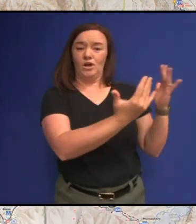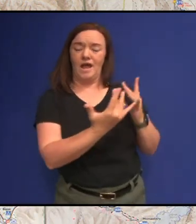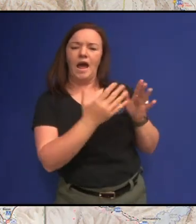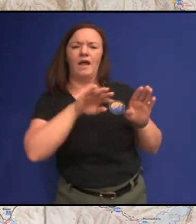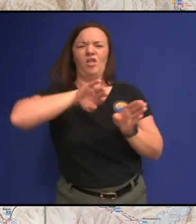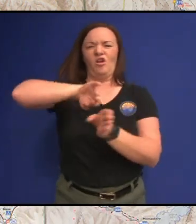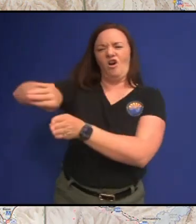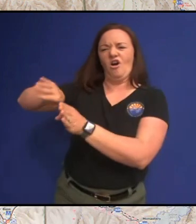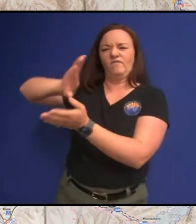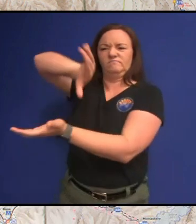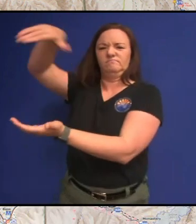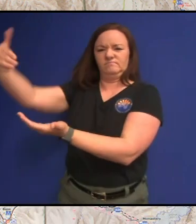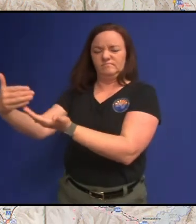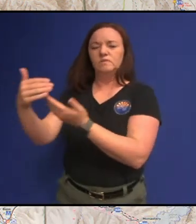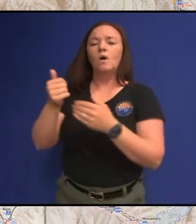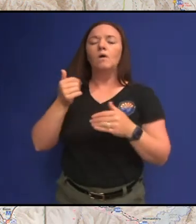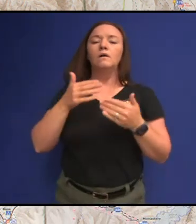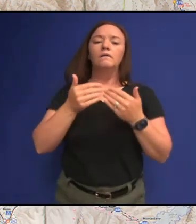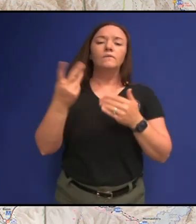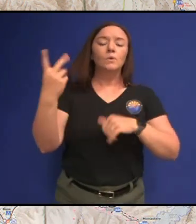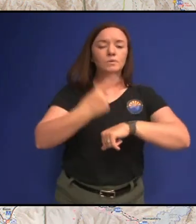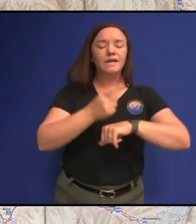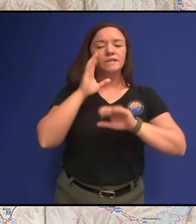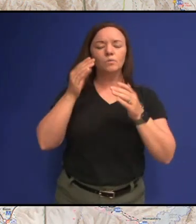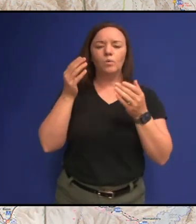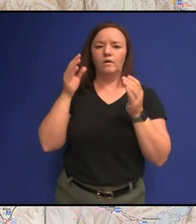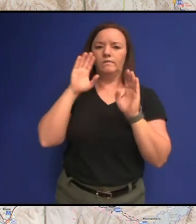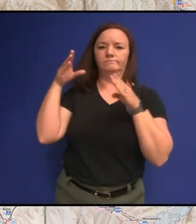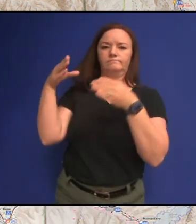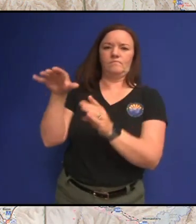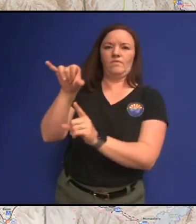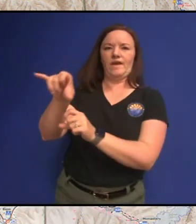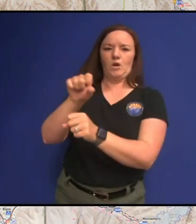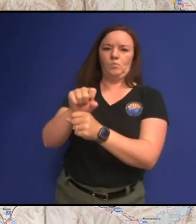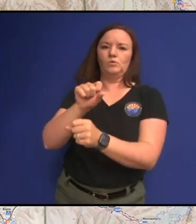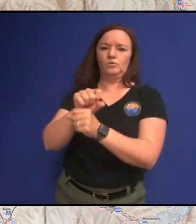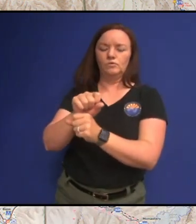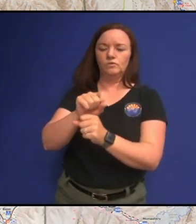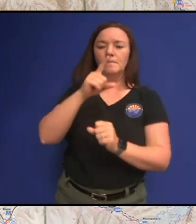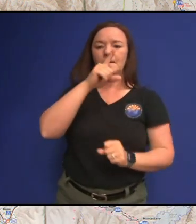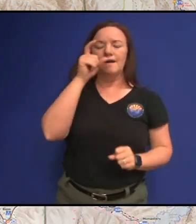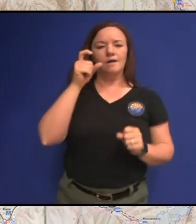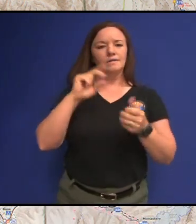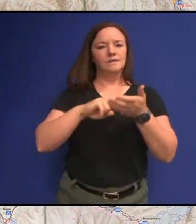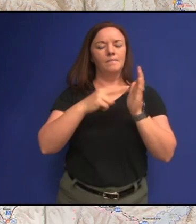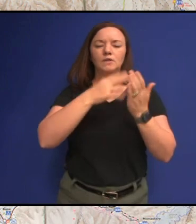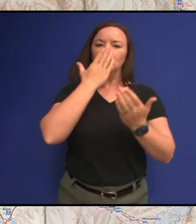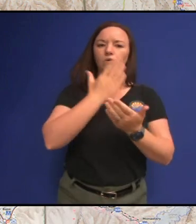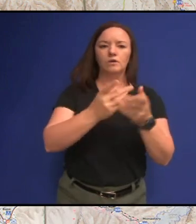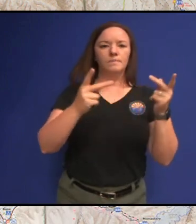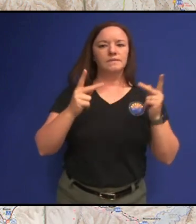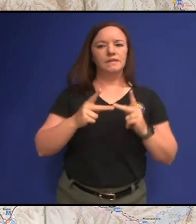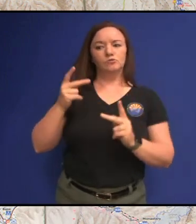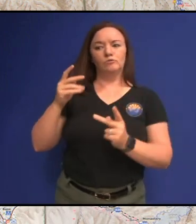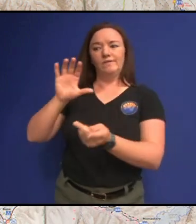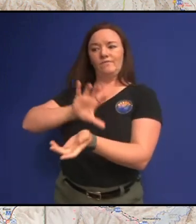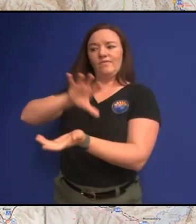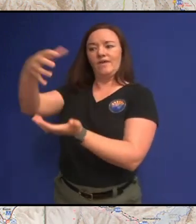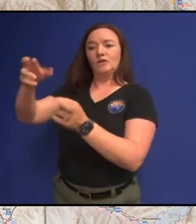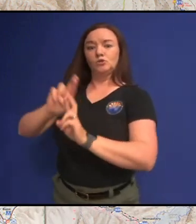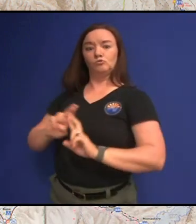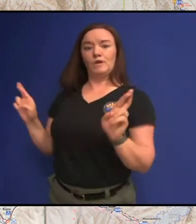Calf Canyon Hermits Peak fire, because that allows us to be in a good position once we get the whole distribution of the wood to local